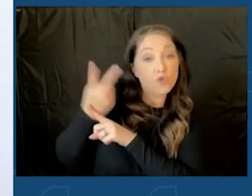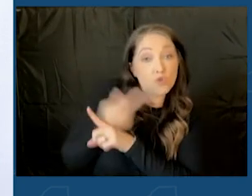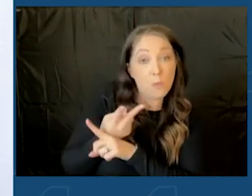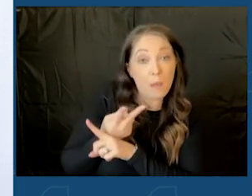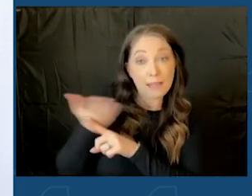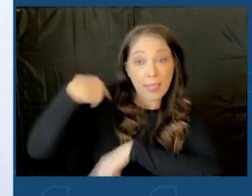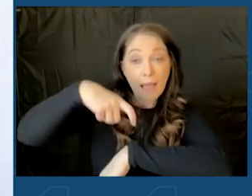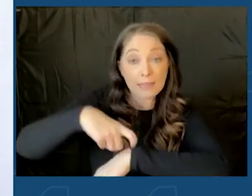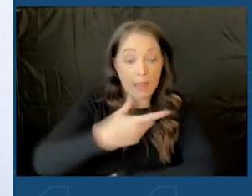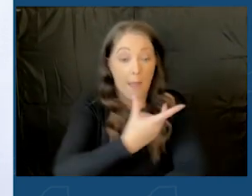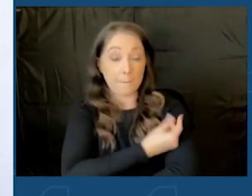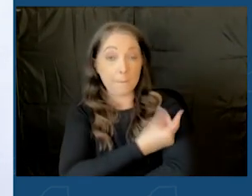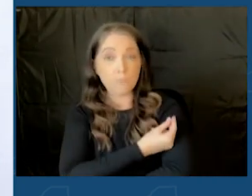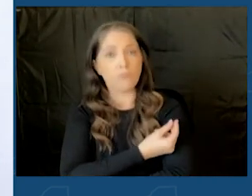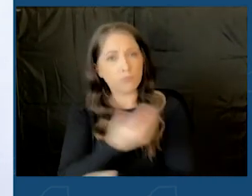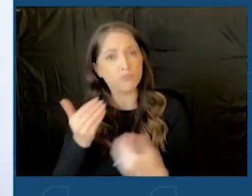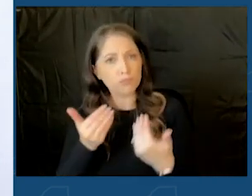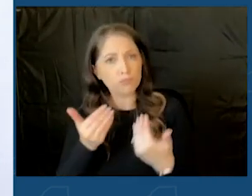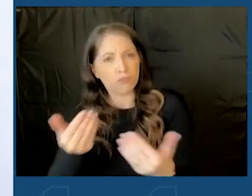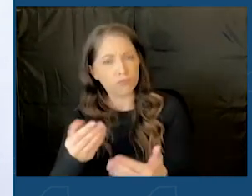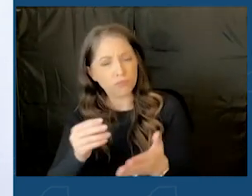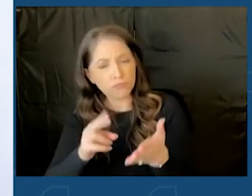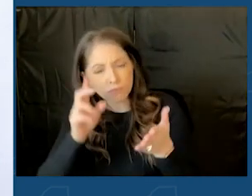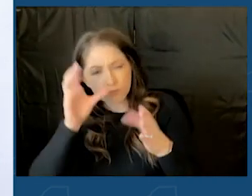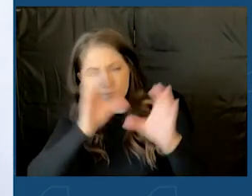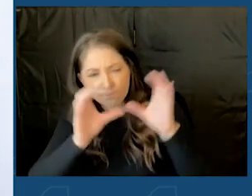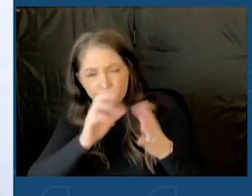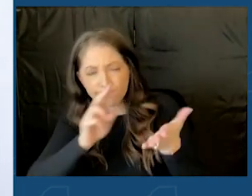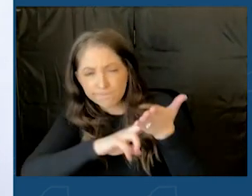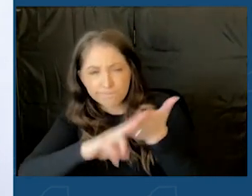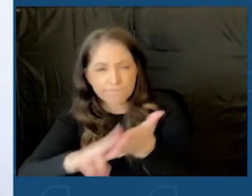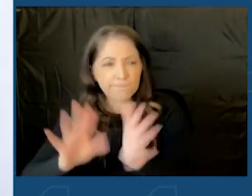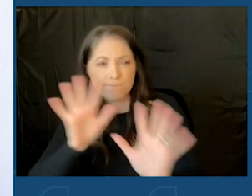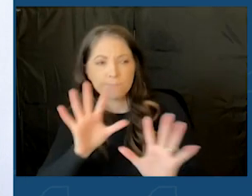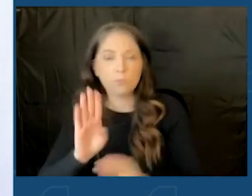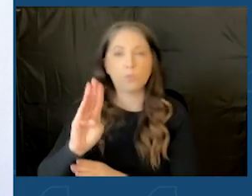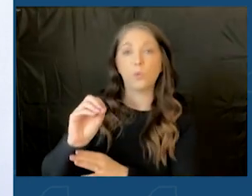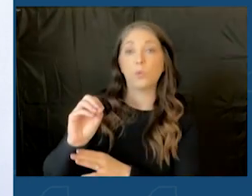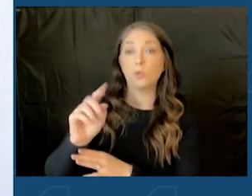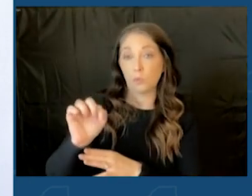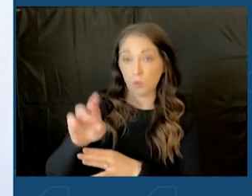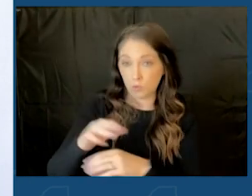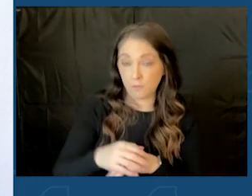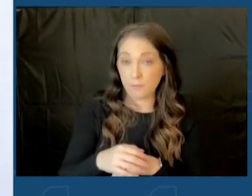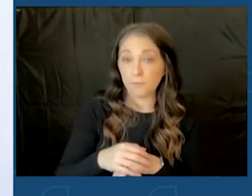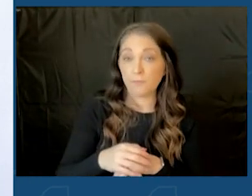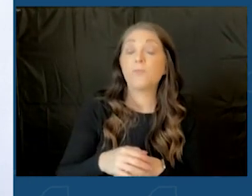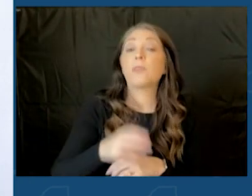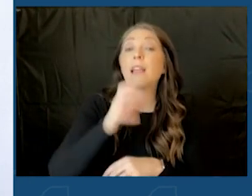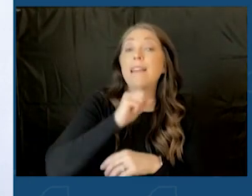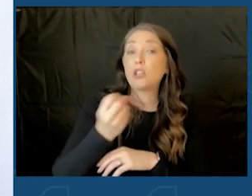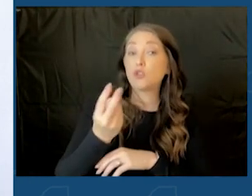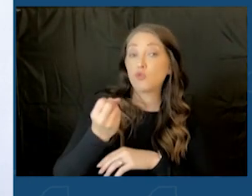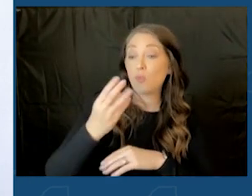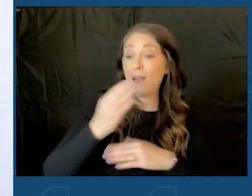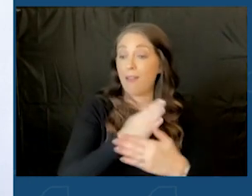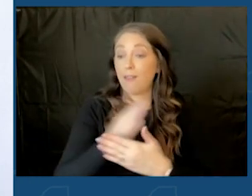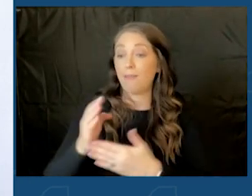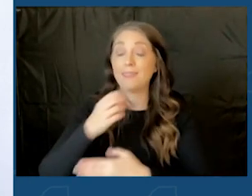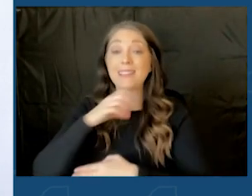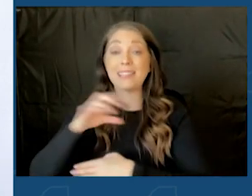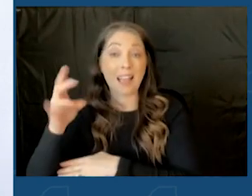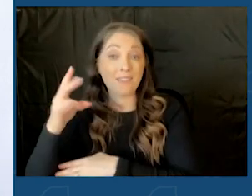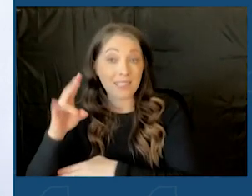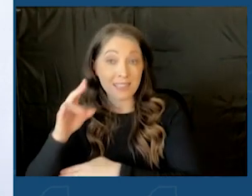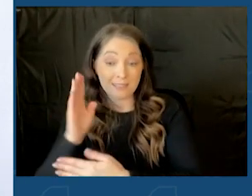look into getting another booster. For the 12 to 17-year-olds, it's the Pfizer, and for anyone 18 and over,